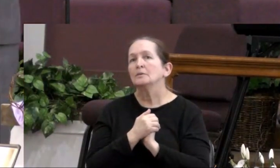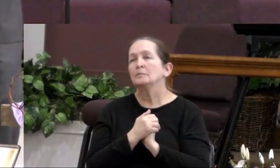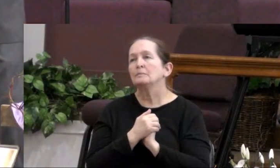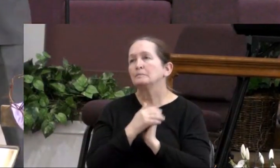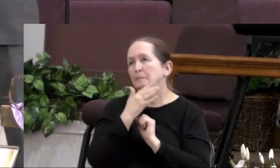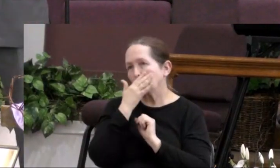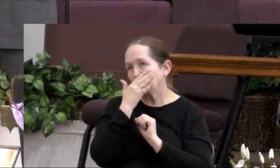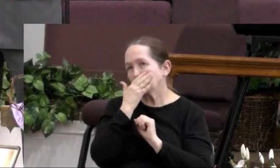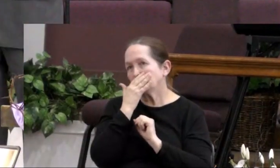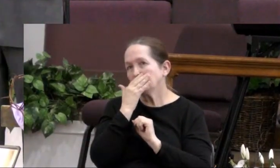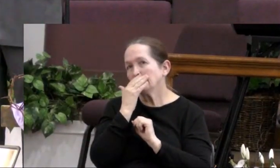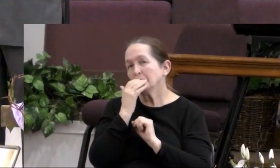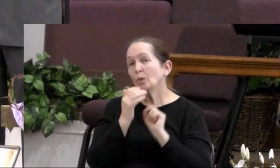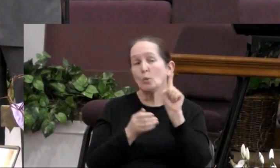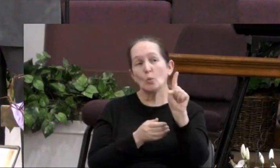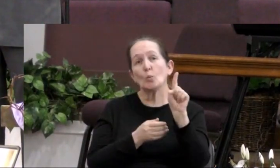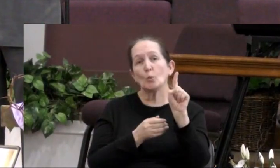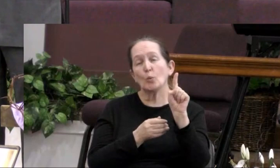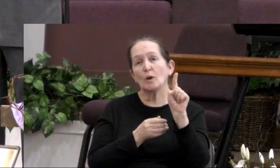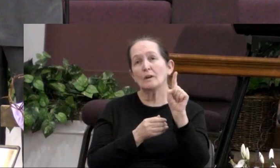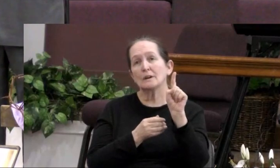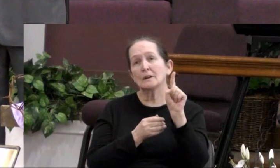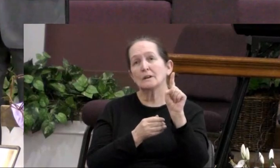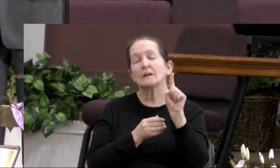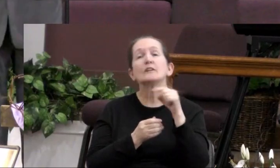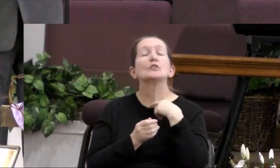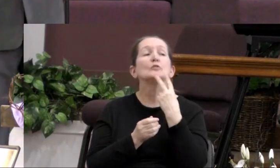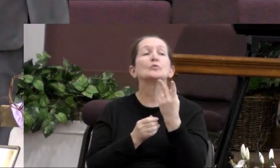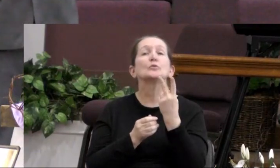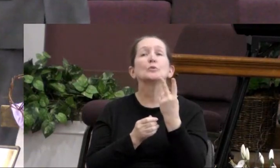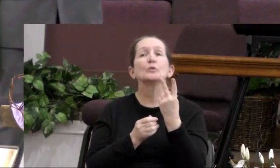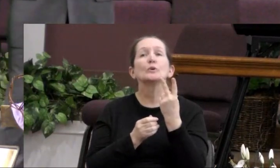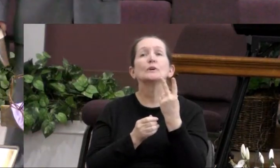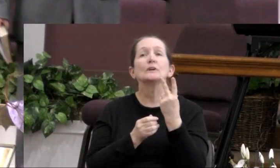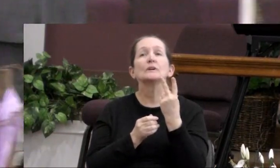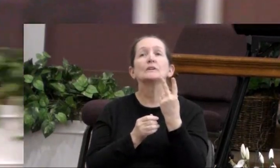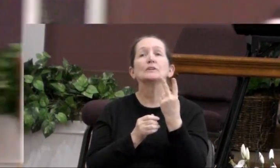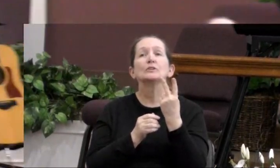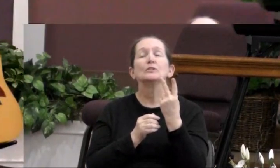one lone voice from the ditch